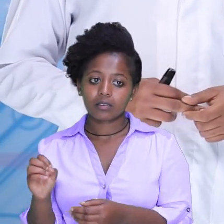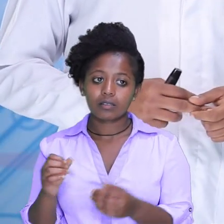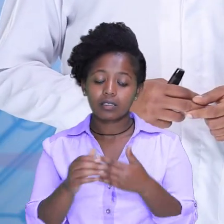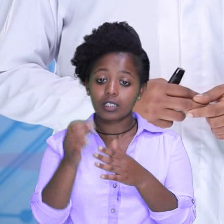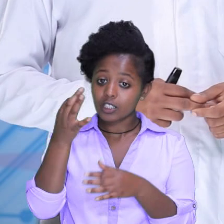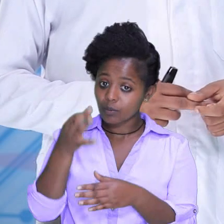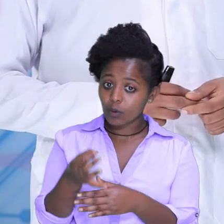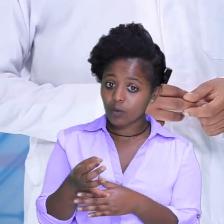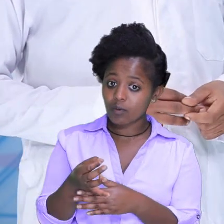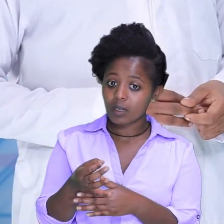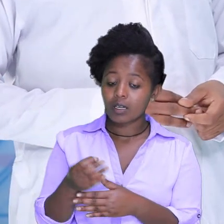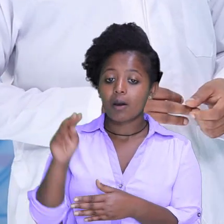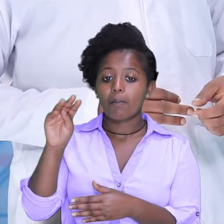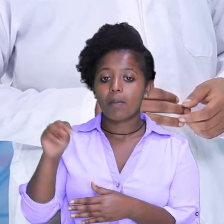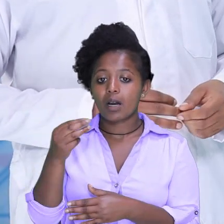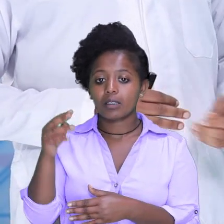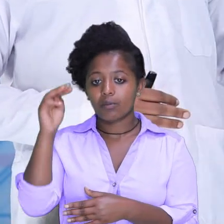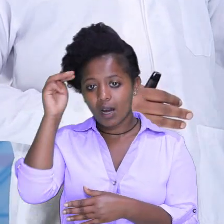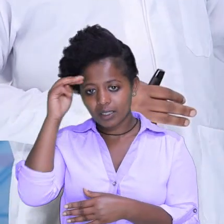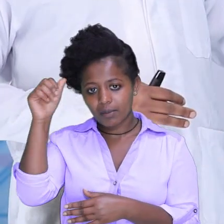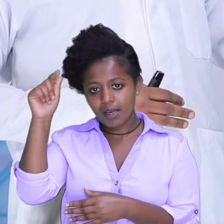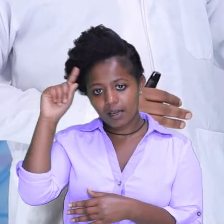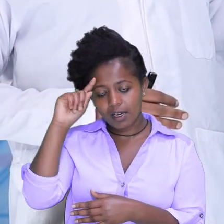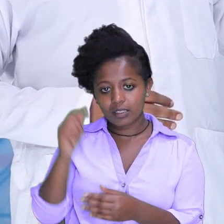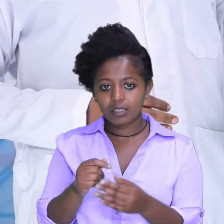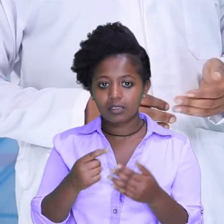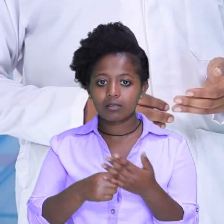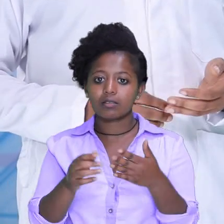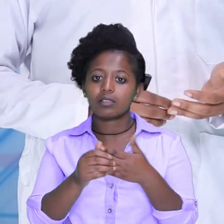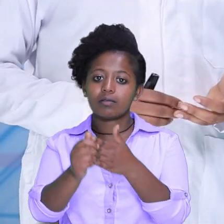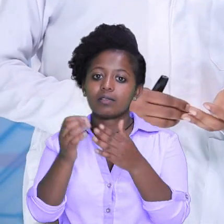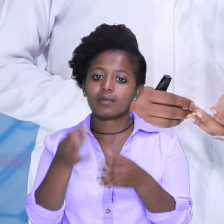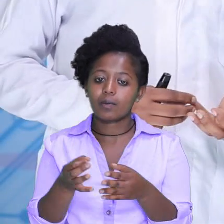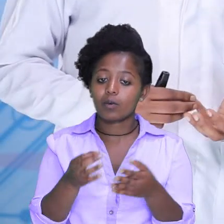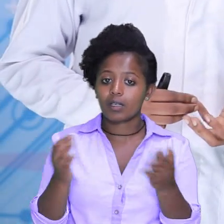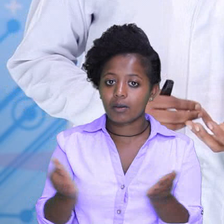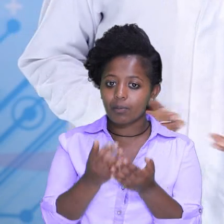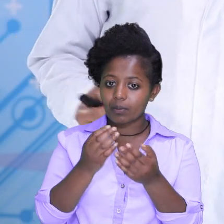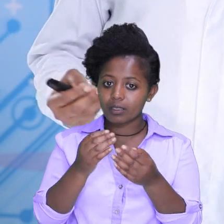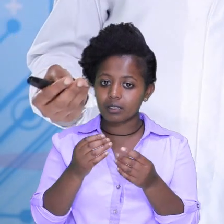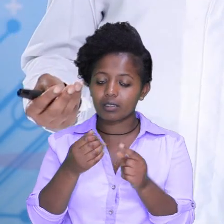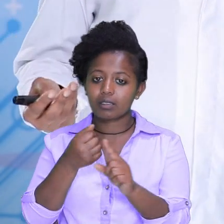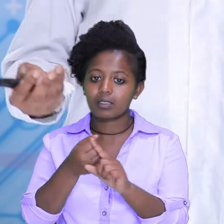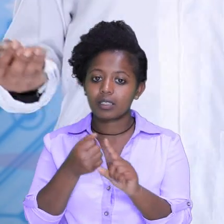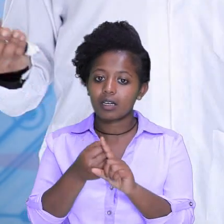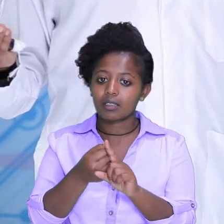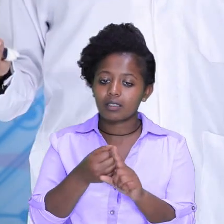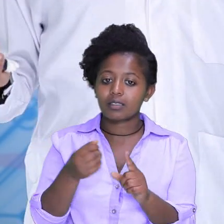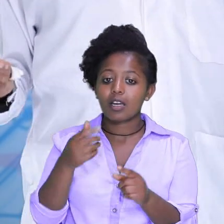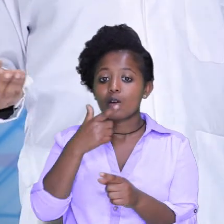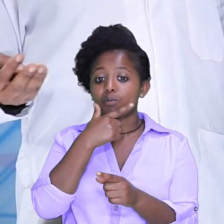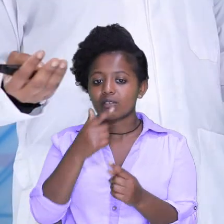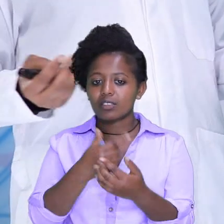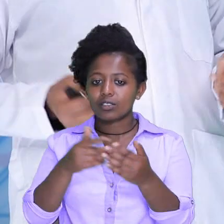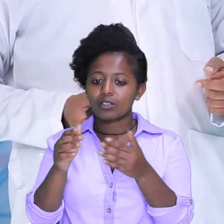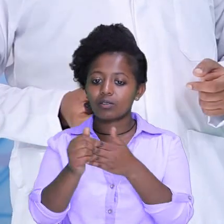of Mahatma Gandhi, he developed civil disobedience campaign were carried to against British